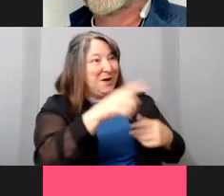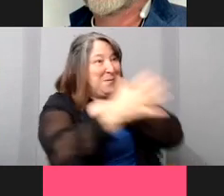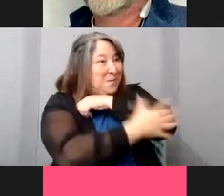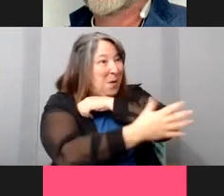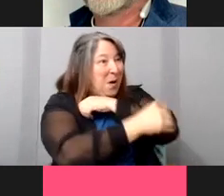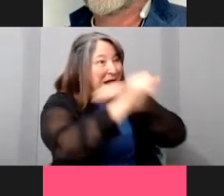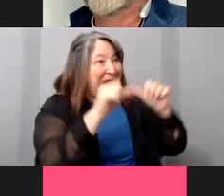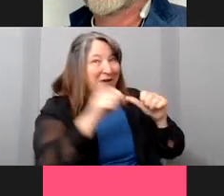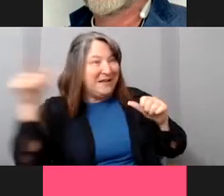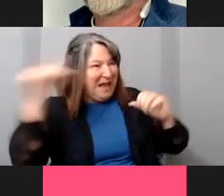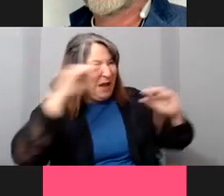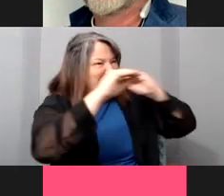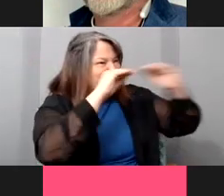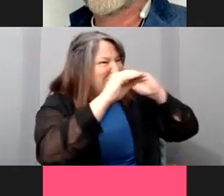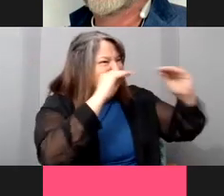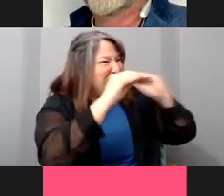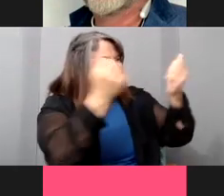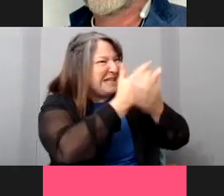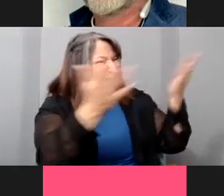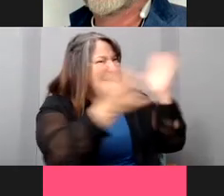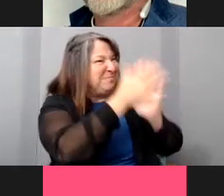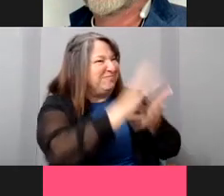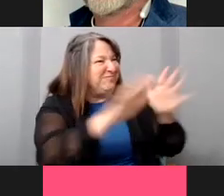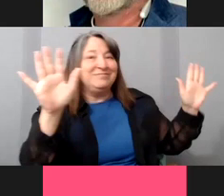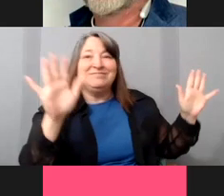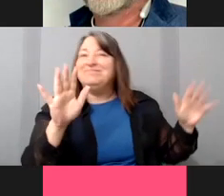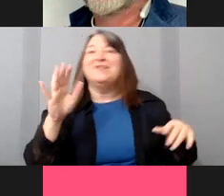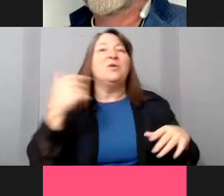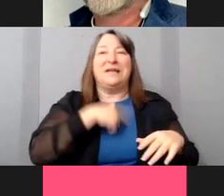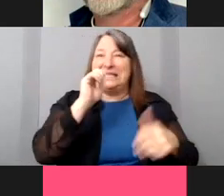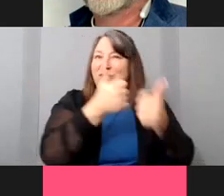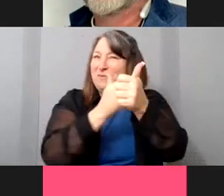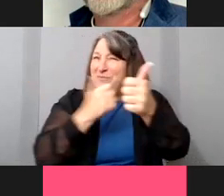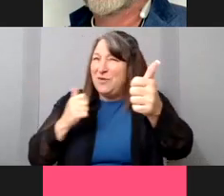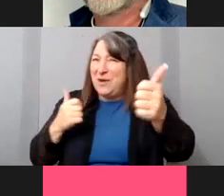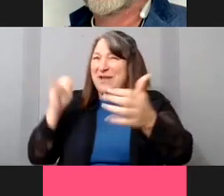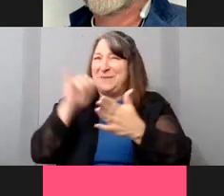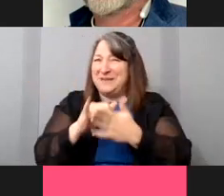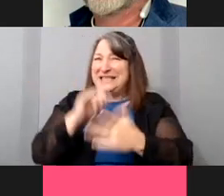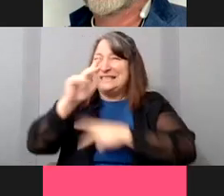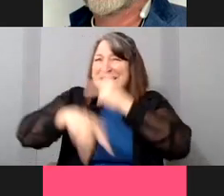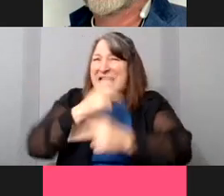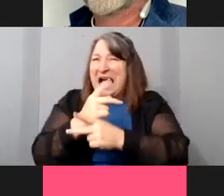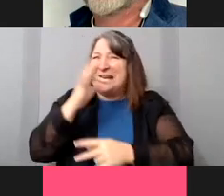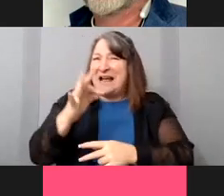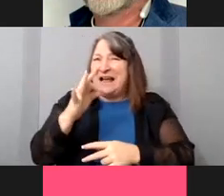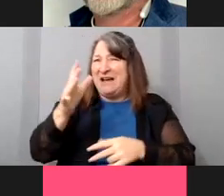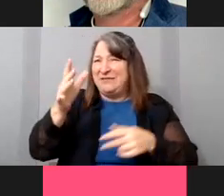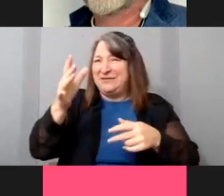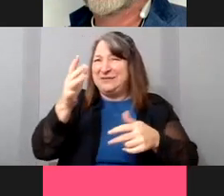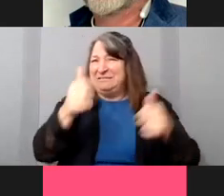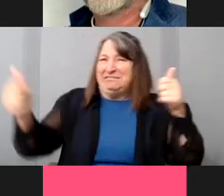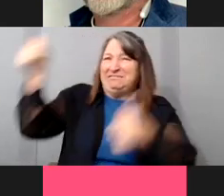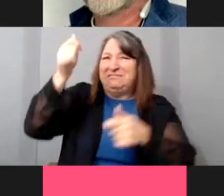And it's, I think we need to move away from some of these paternalistic mindsets and things that really honor the culture